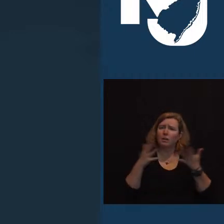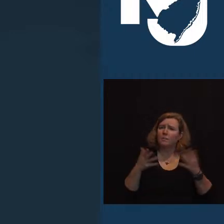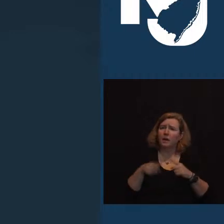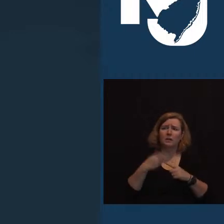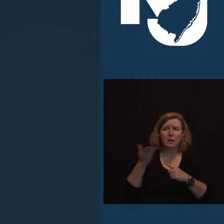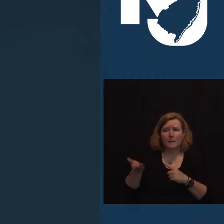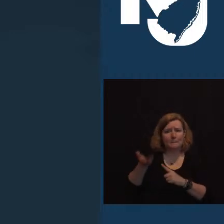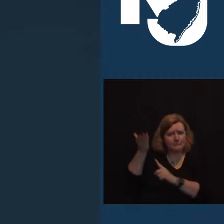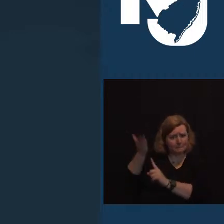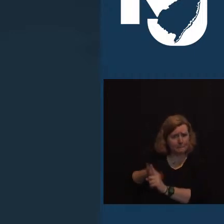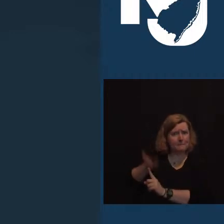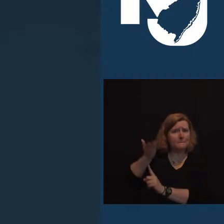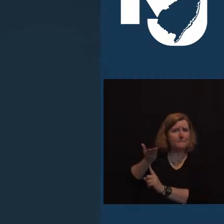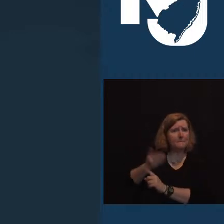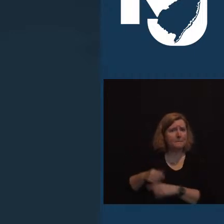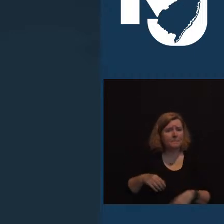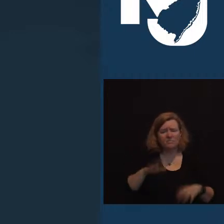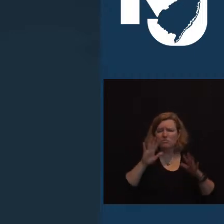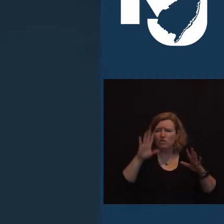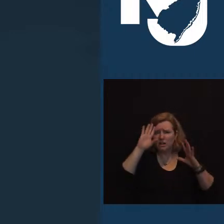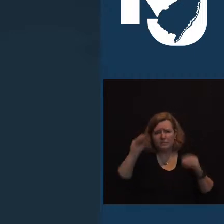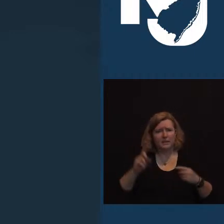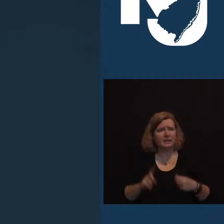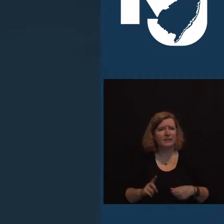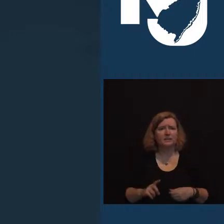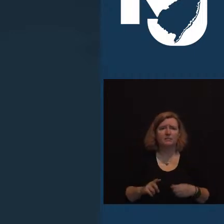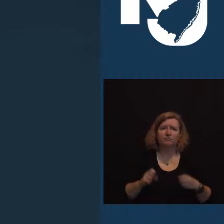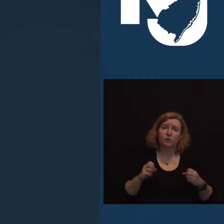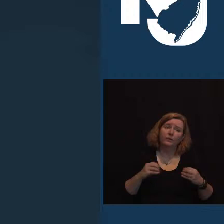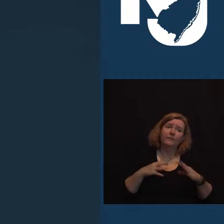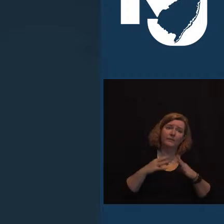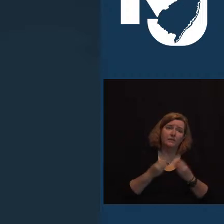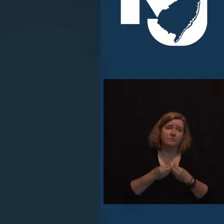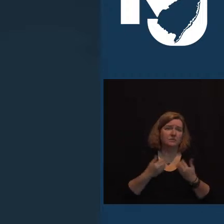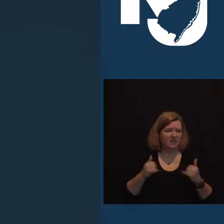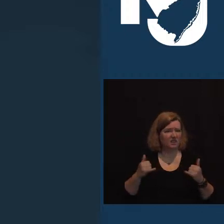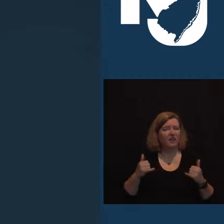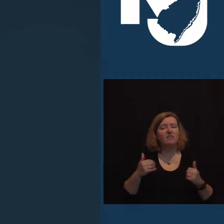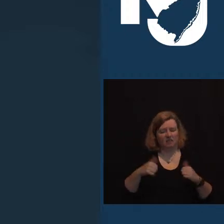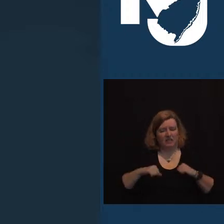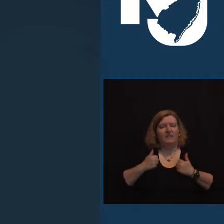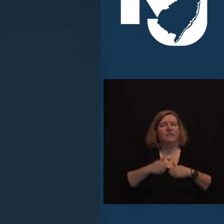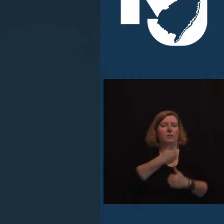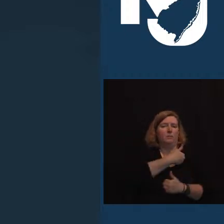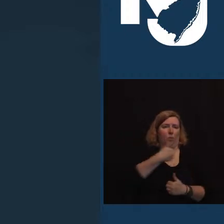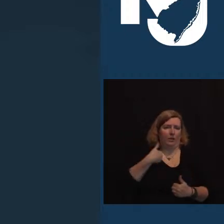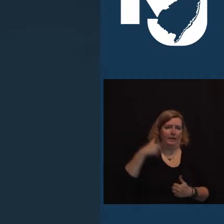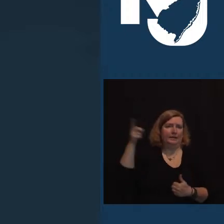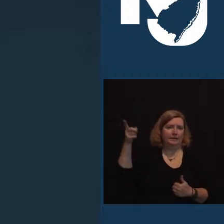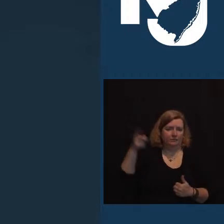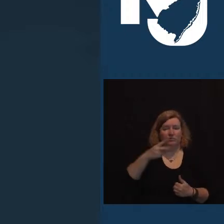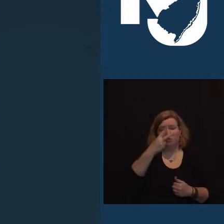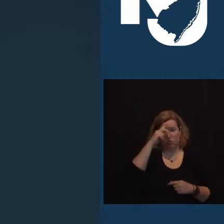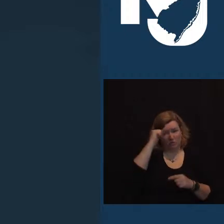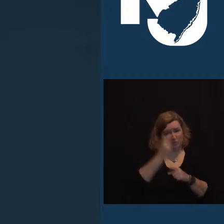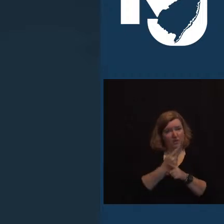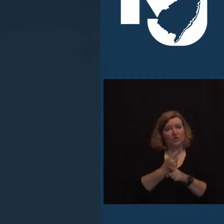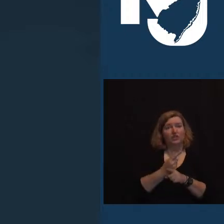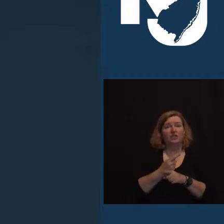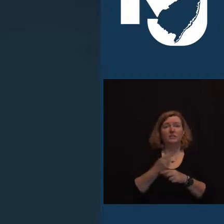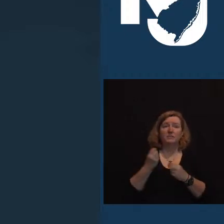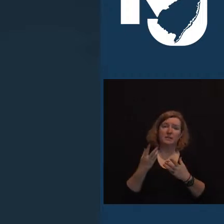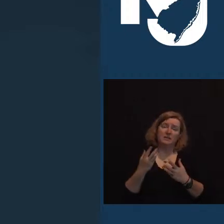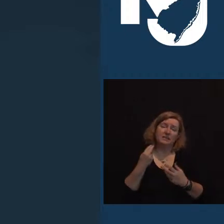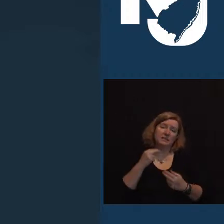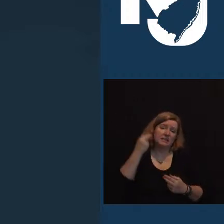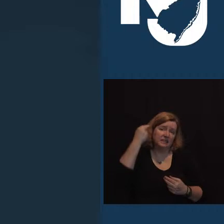leaves behind family back in his native Poland, including his brothers Jan and Franek, among numerous nieces, nephews, and